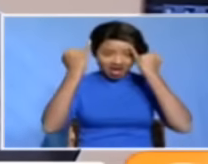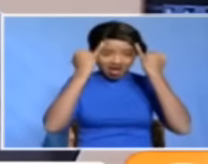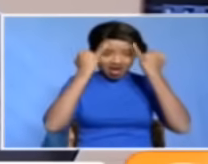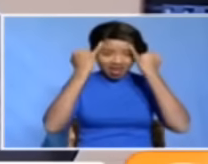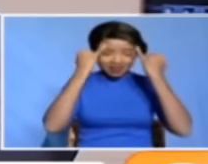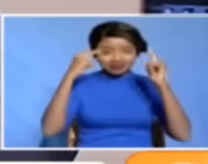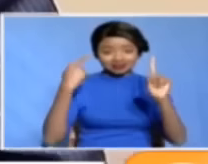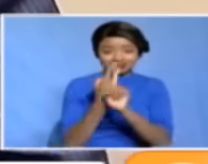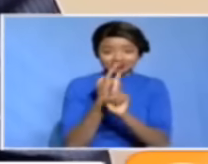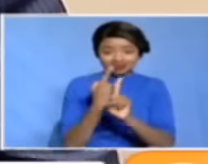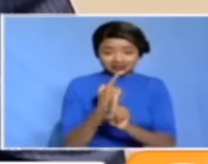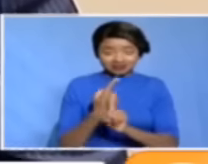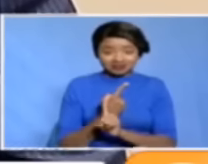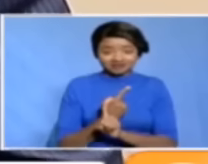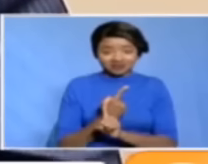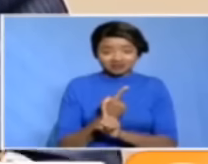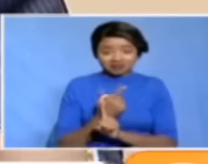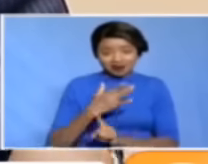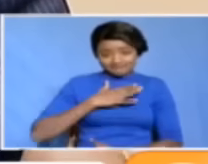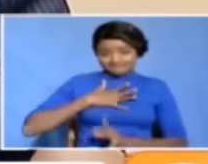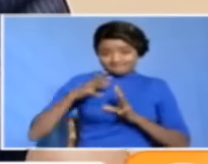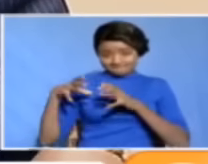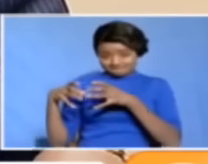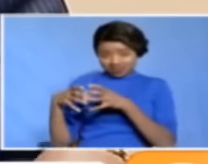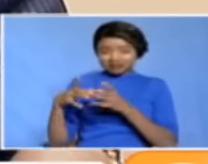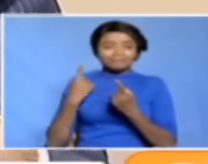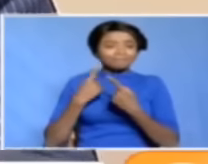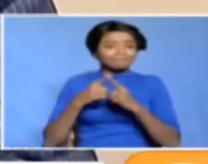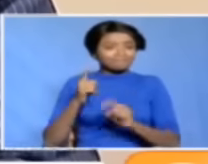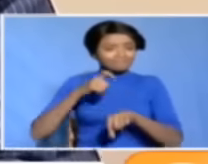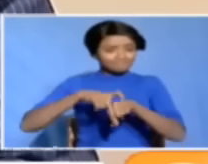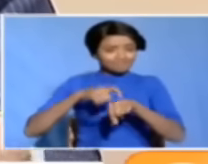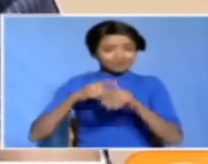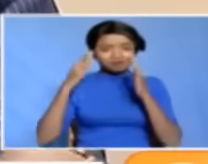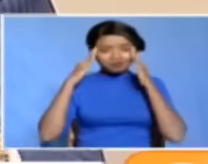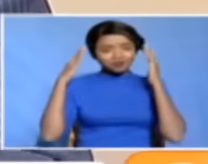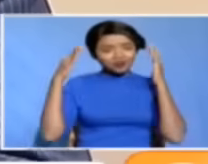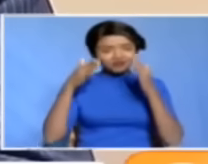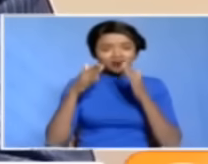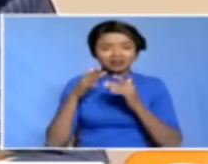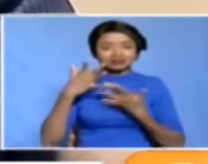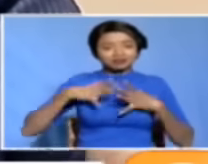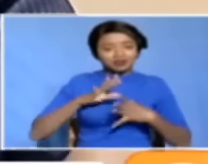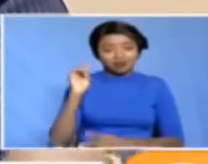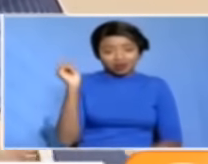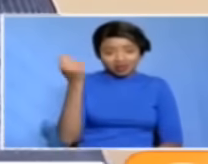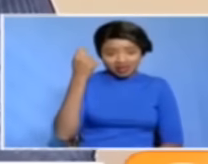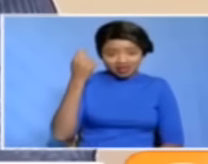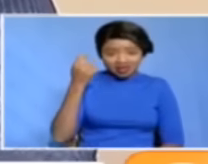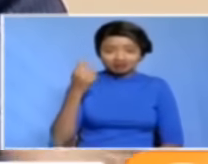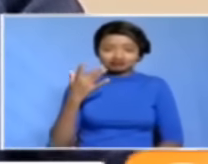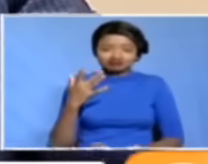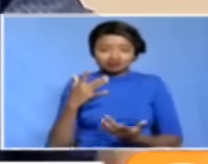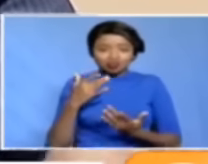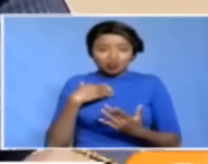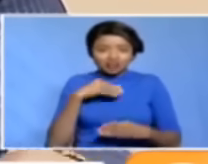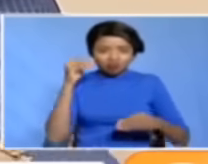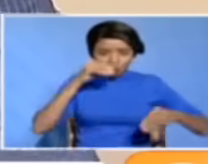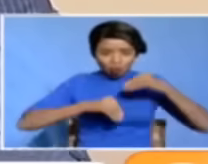right? Based on our parties, but when it comes to the people of Kenya, to the unity of the people of Kenya, to the war against